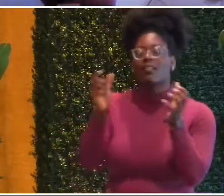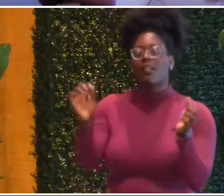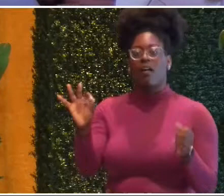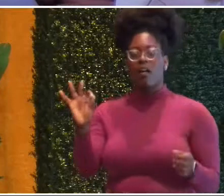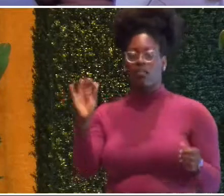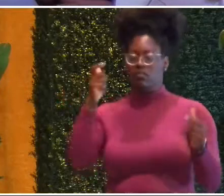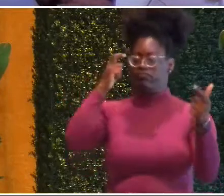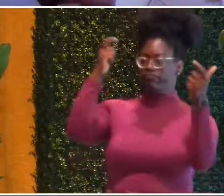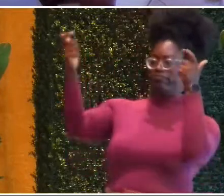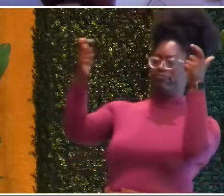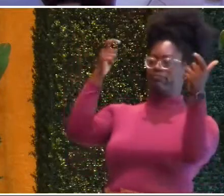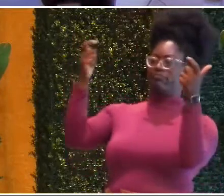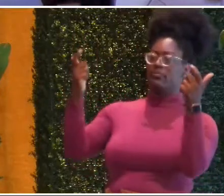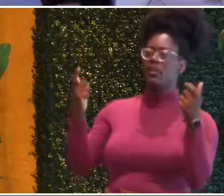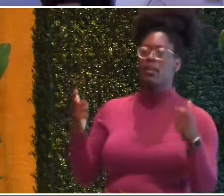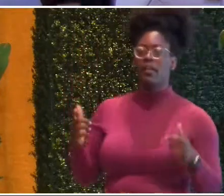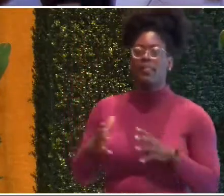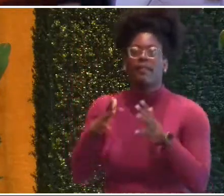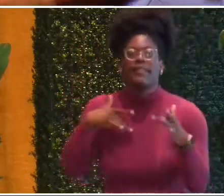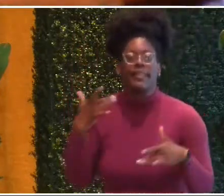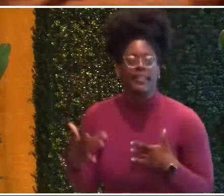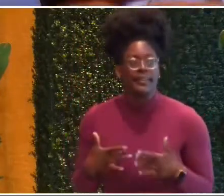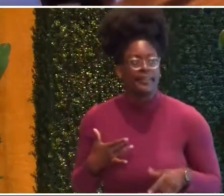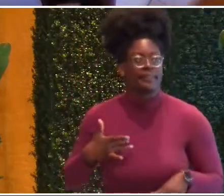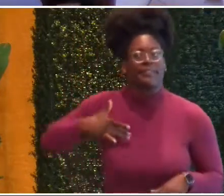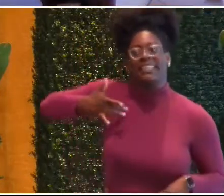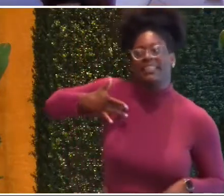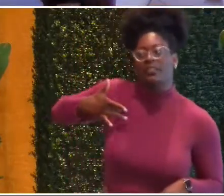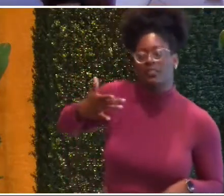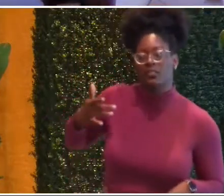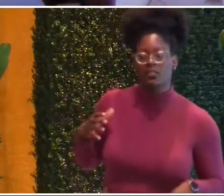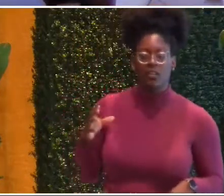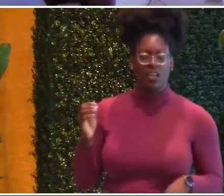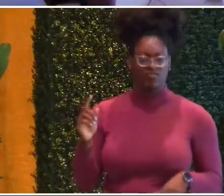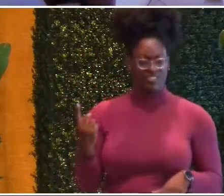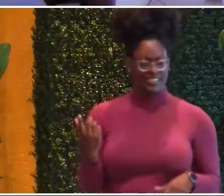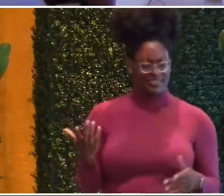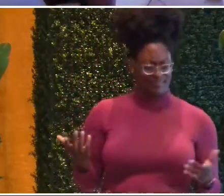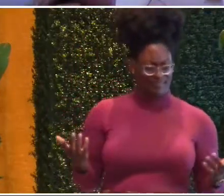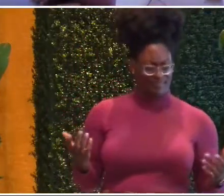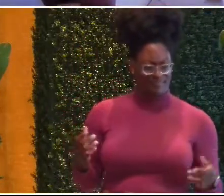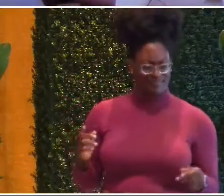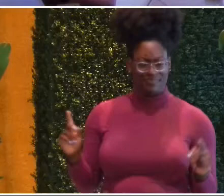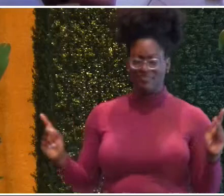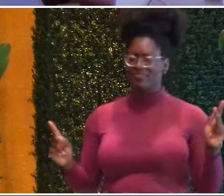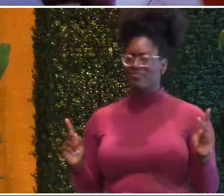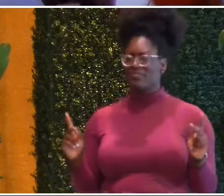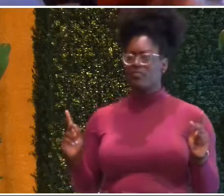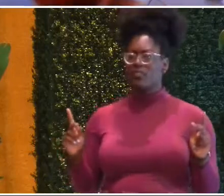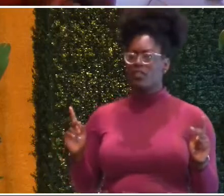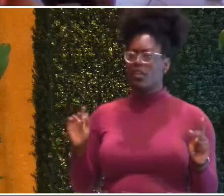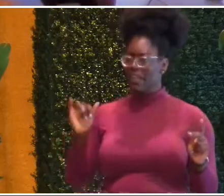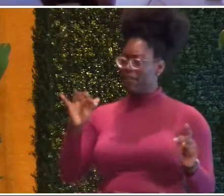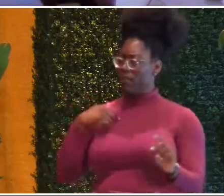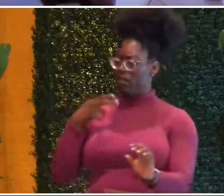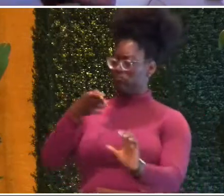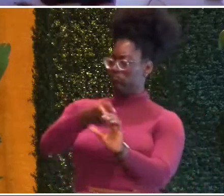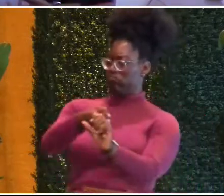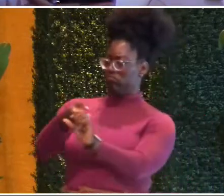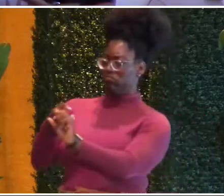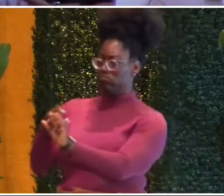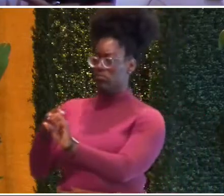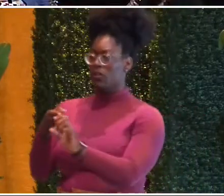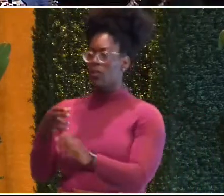of feelings, and then just the sheer mechanics of putting yourself aside to do the